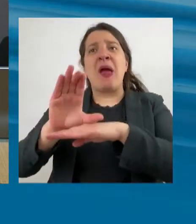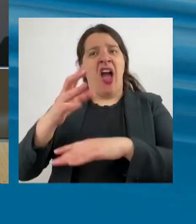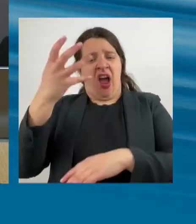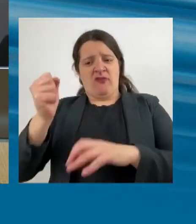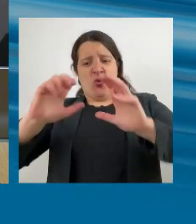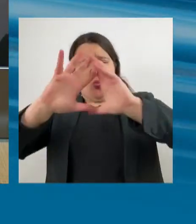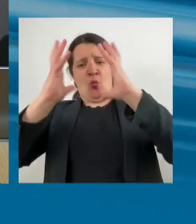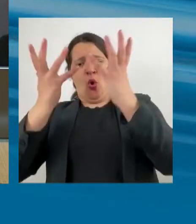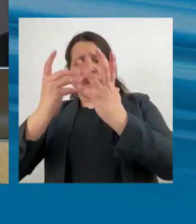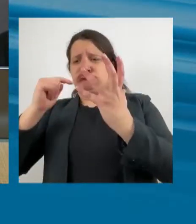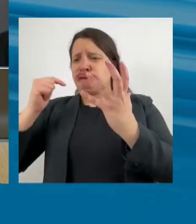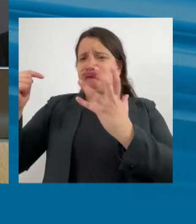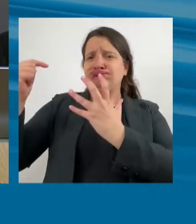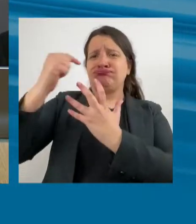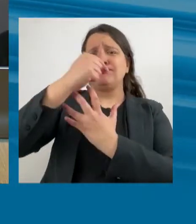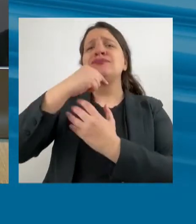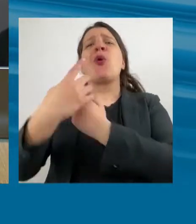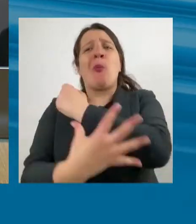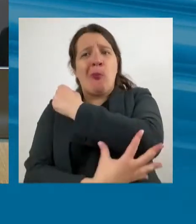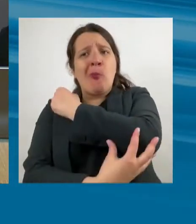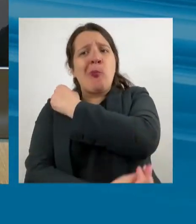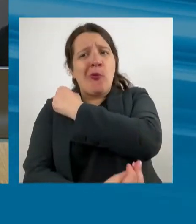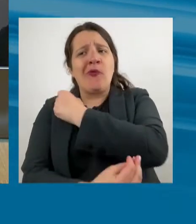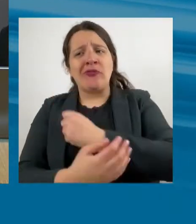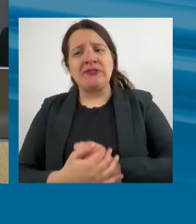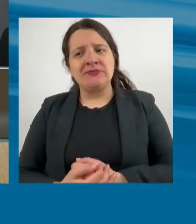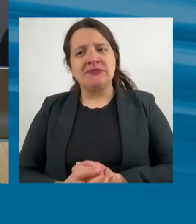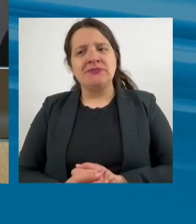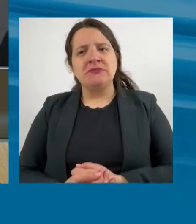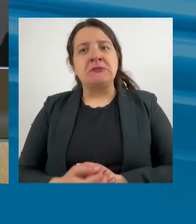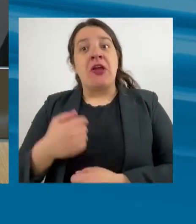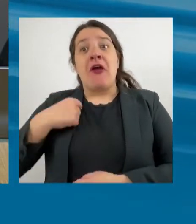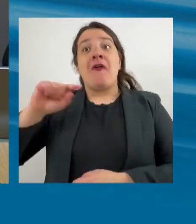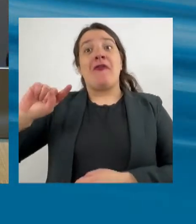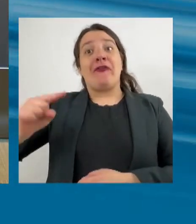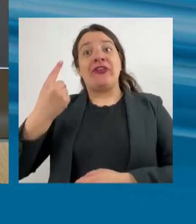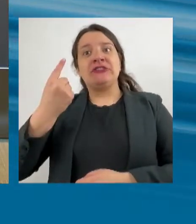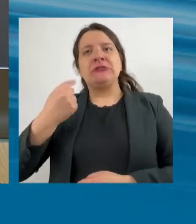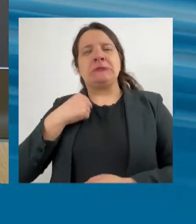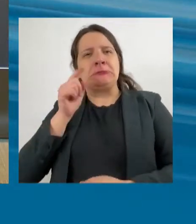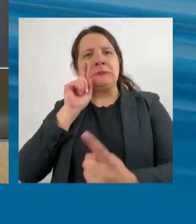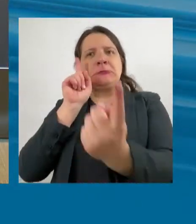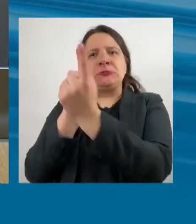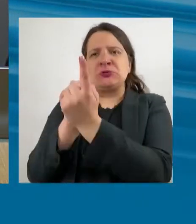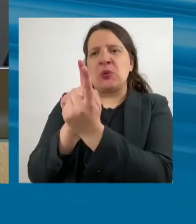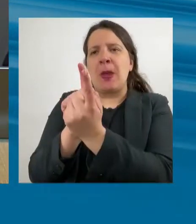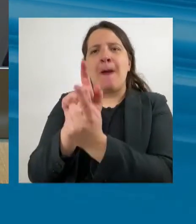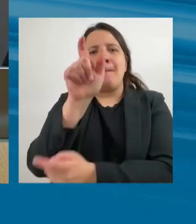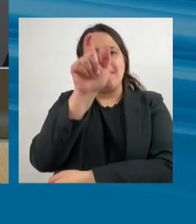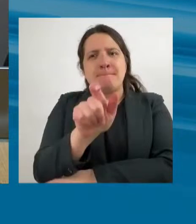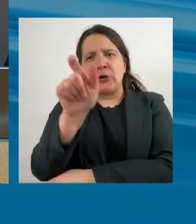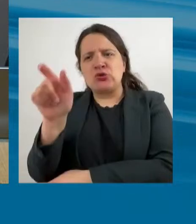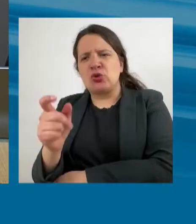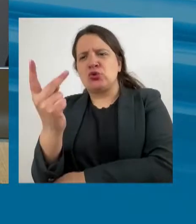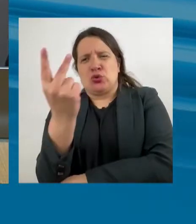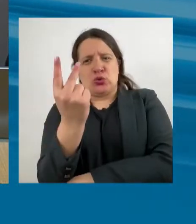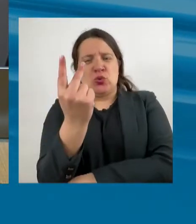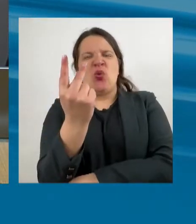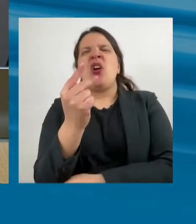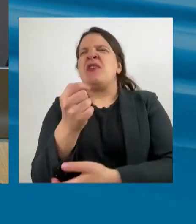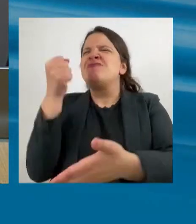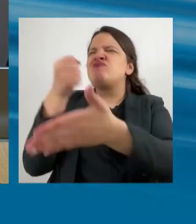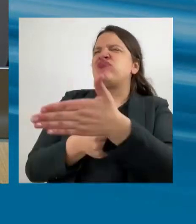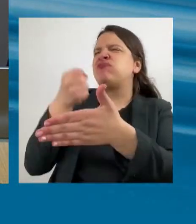two persons fighting for the best spot by a garbage can, homeless people, was in England. The first time I've ever seen a mother